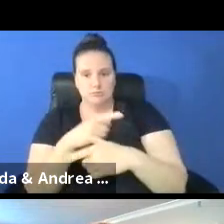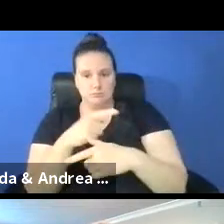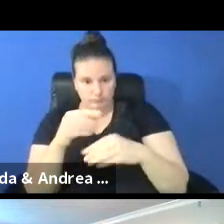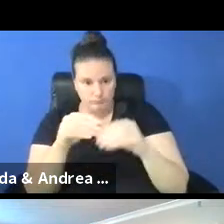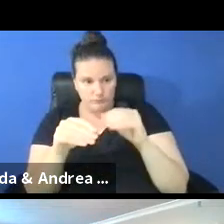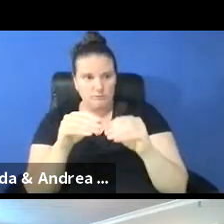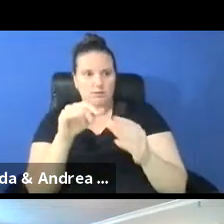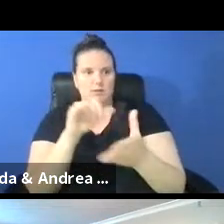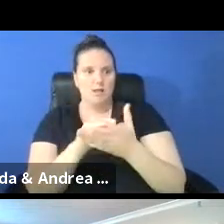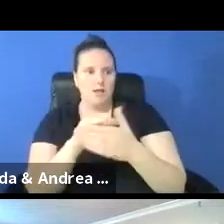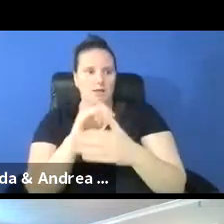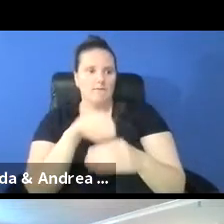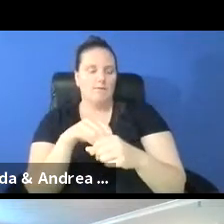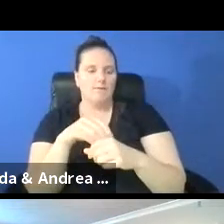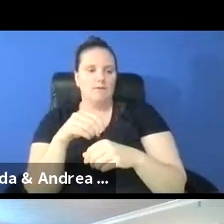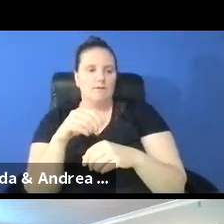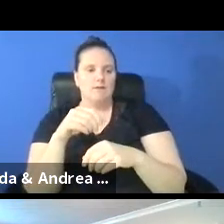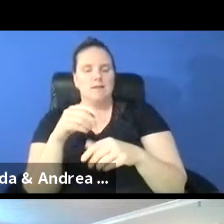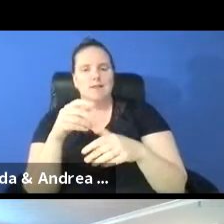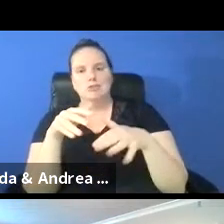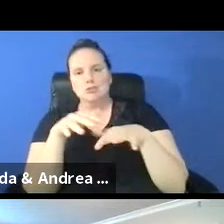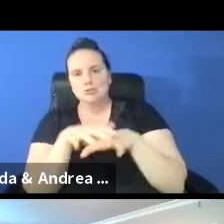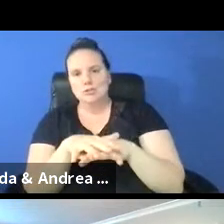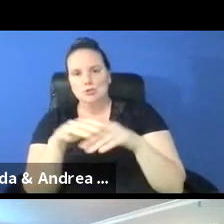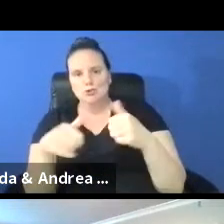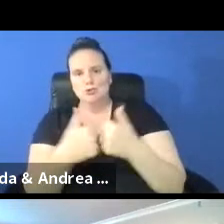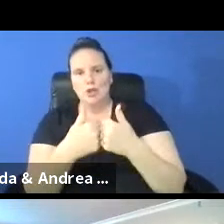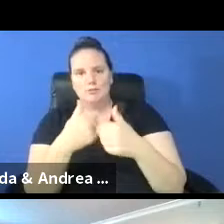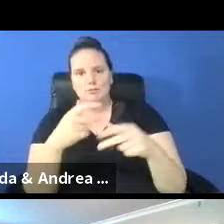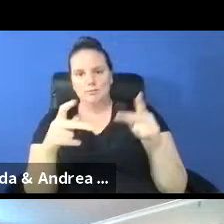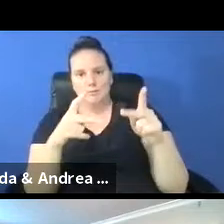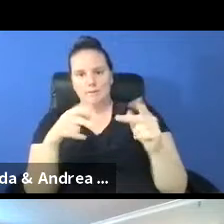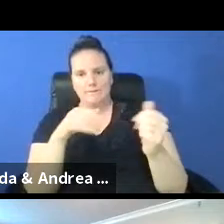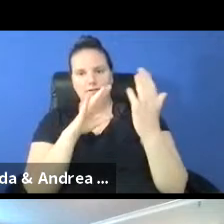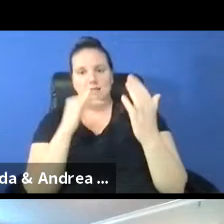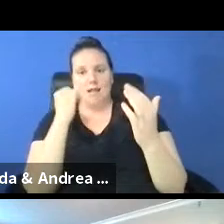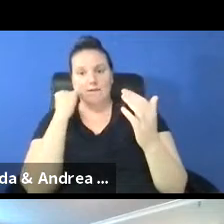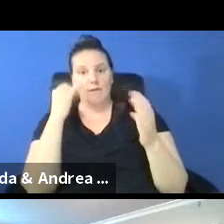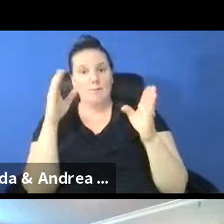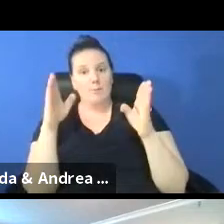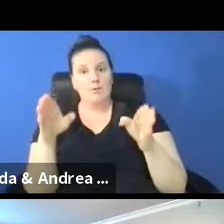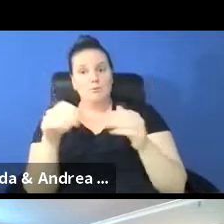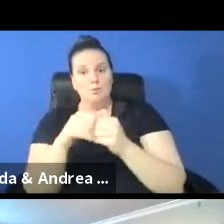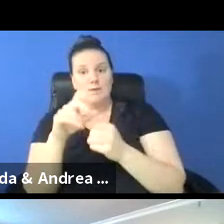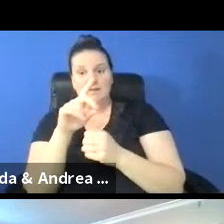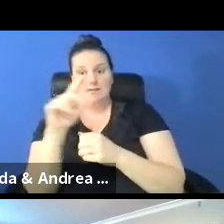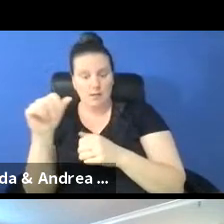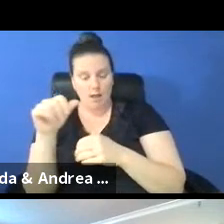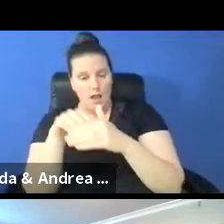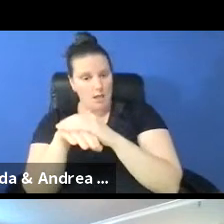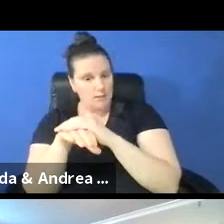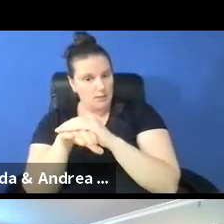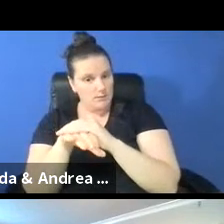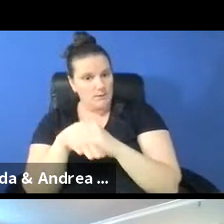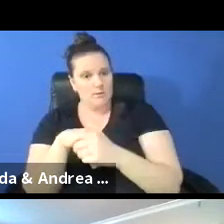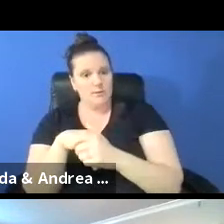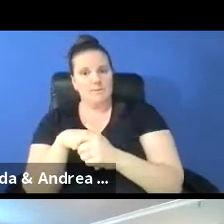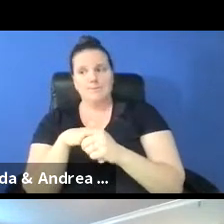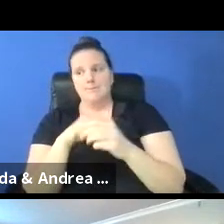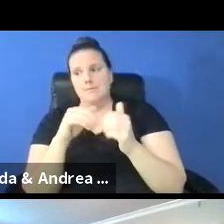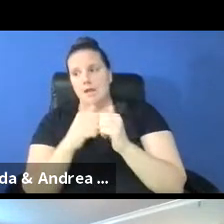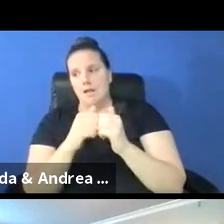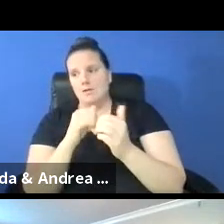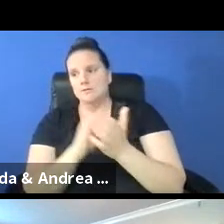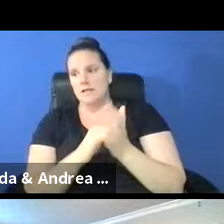factor in the intersectional challenges that people face. So if I'm a person with disability and we're talking about accessibility, how does